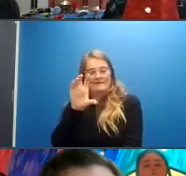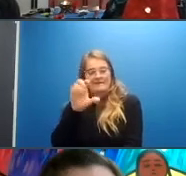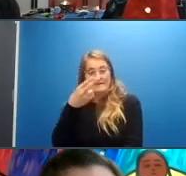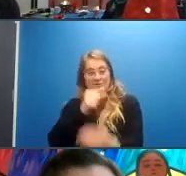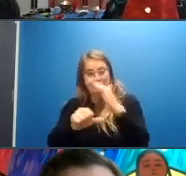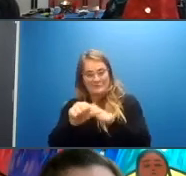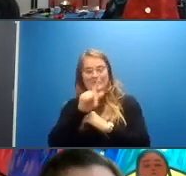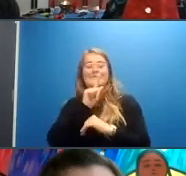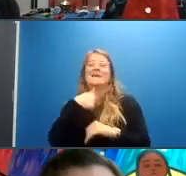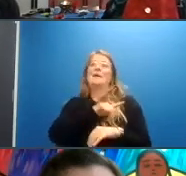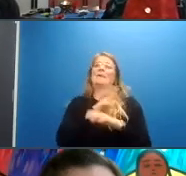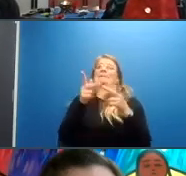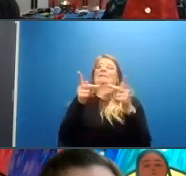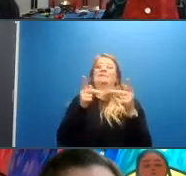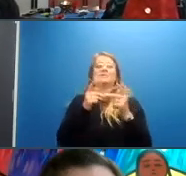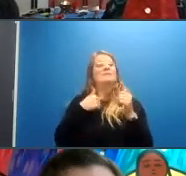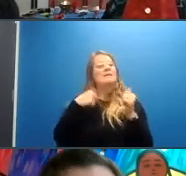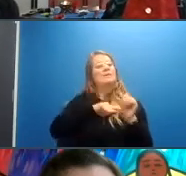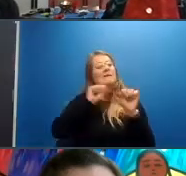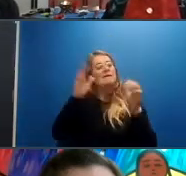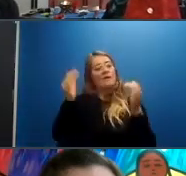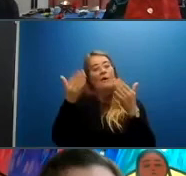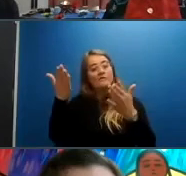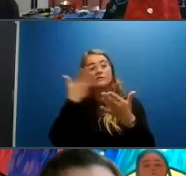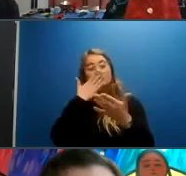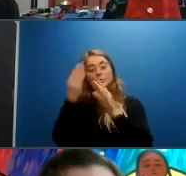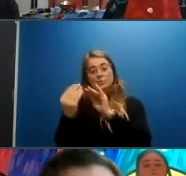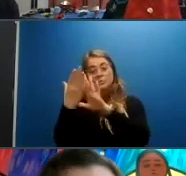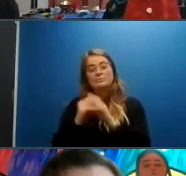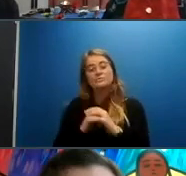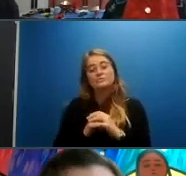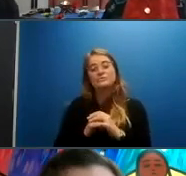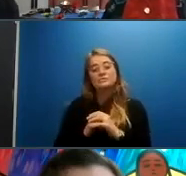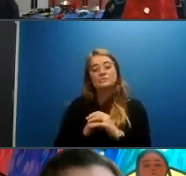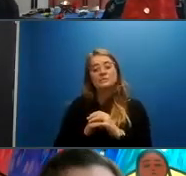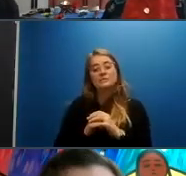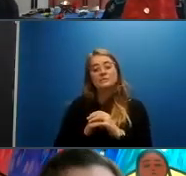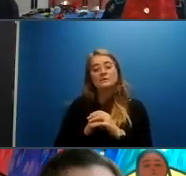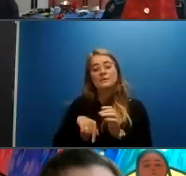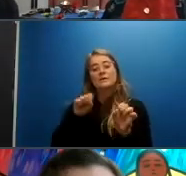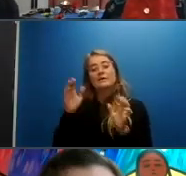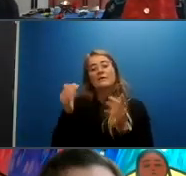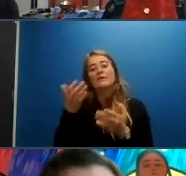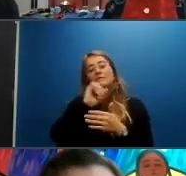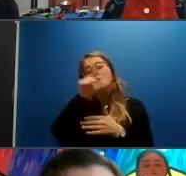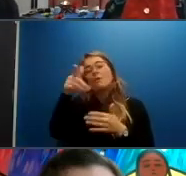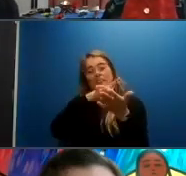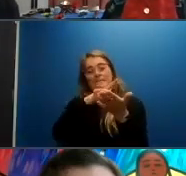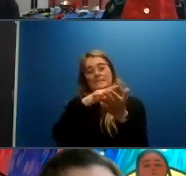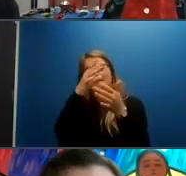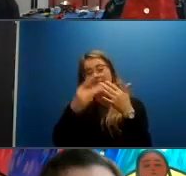a position to offer that in a good way, all of our medicines, be